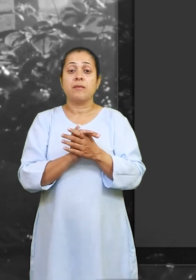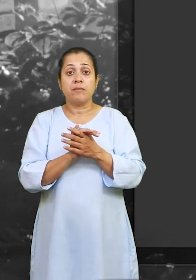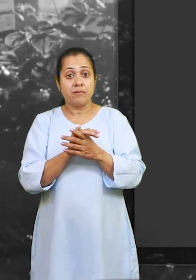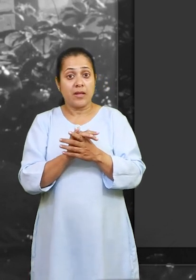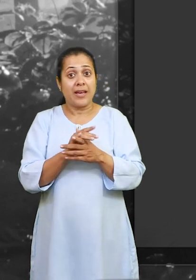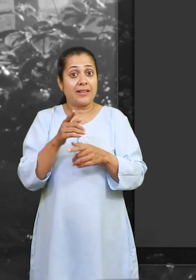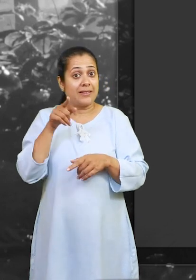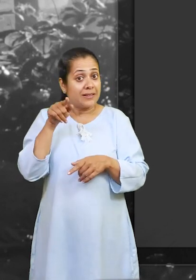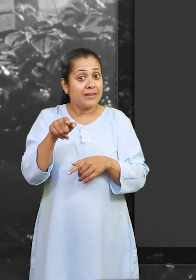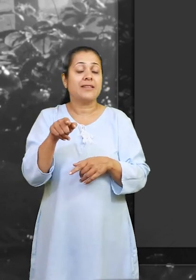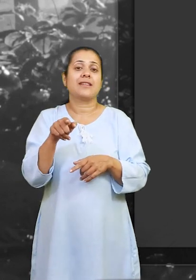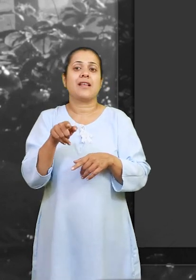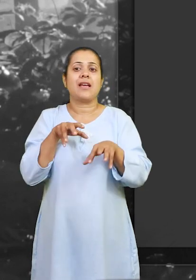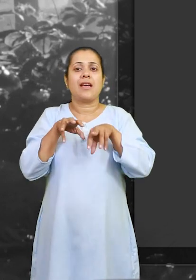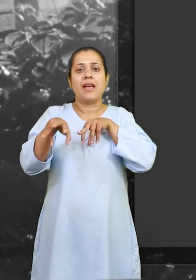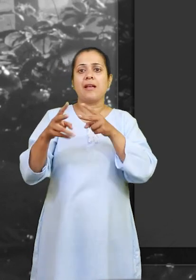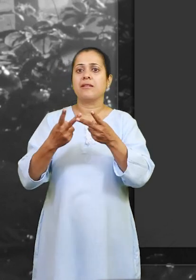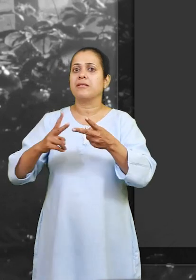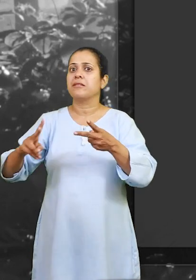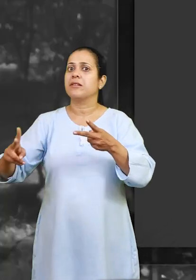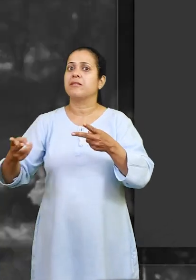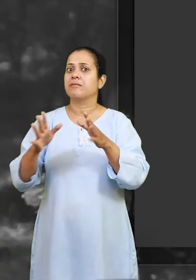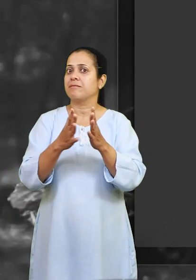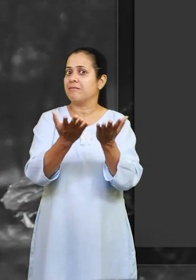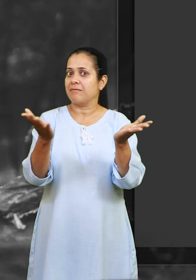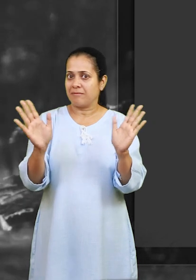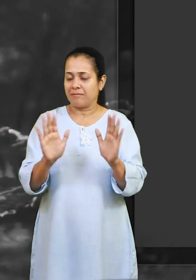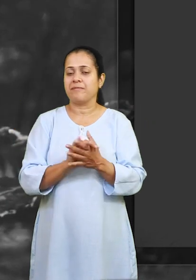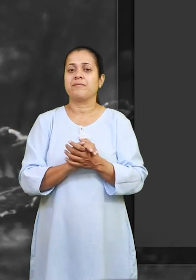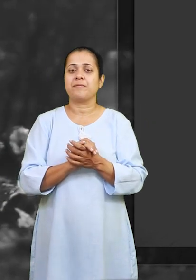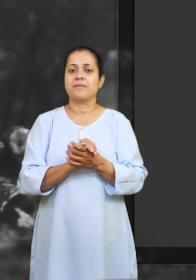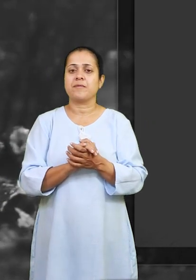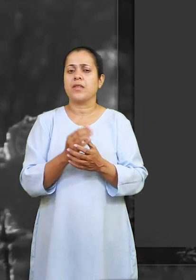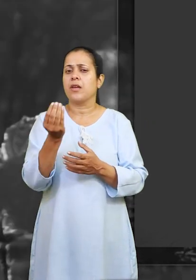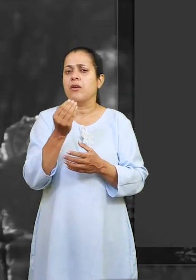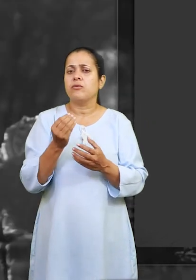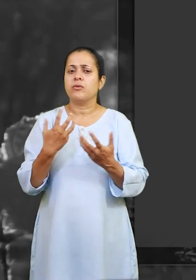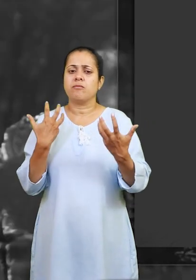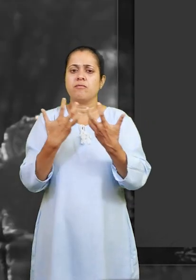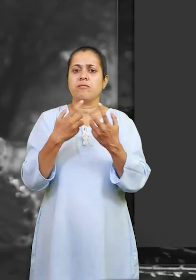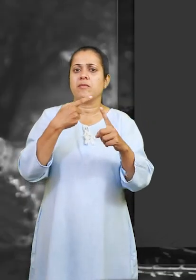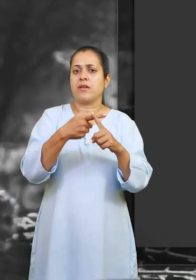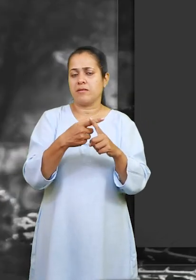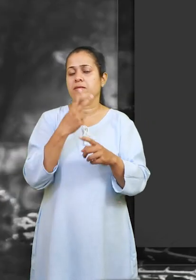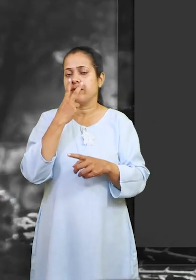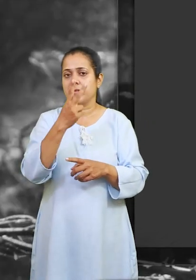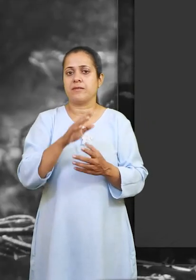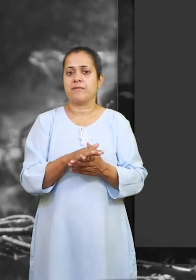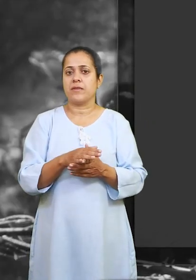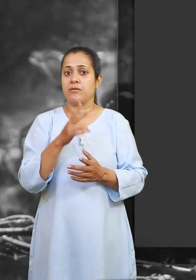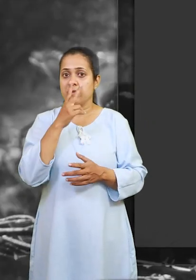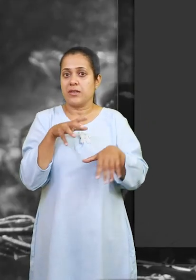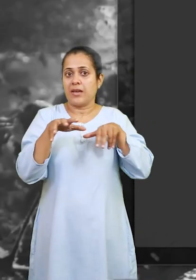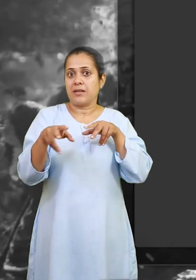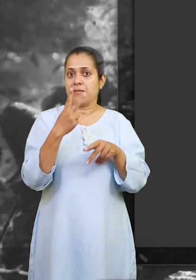are different types of animals that are found. Let us look at a few adaptations. These are the